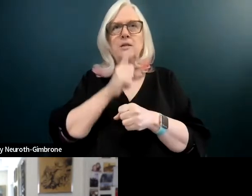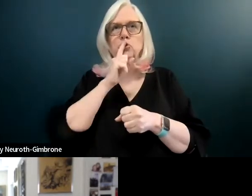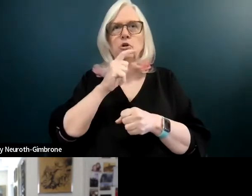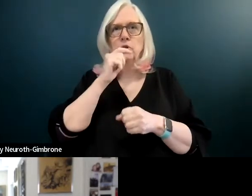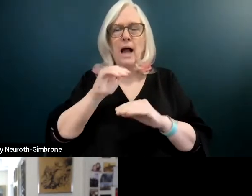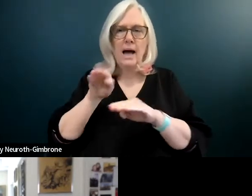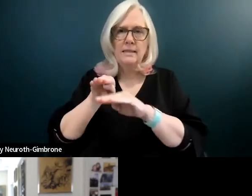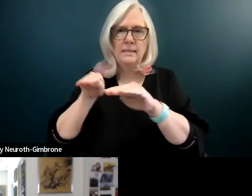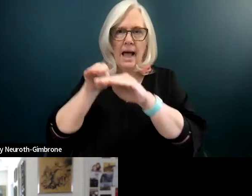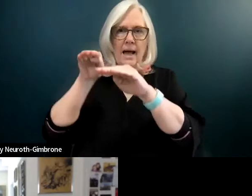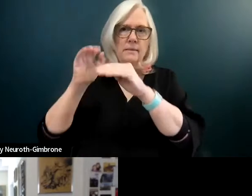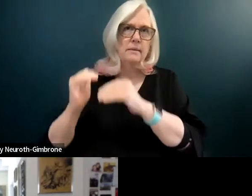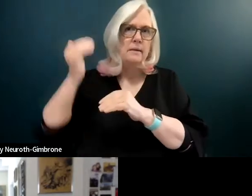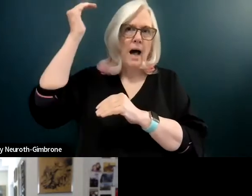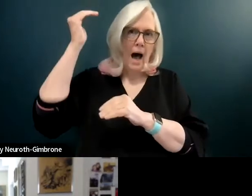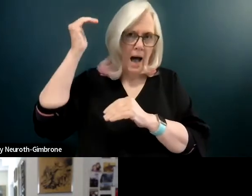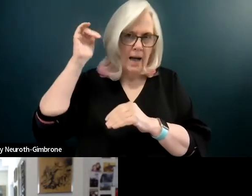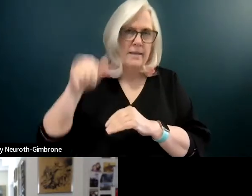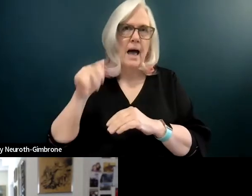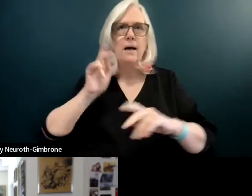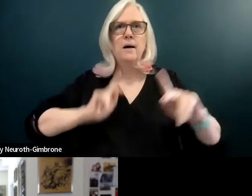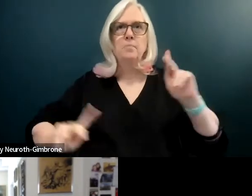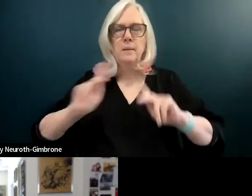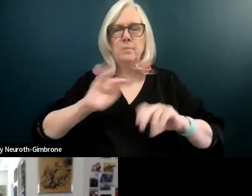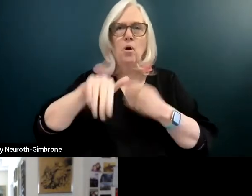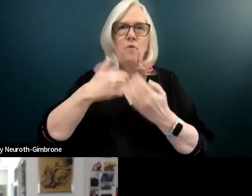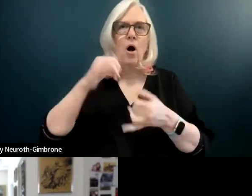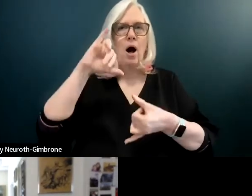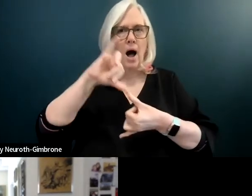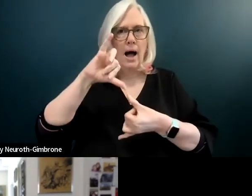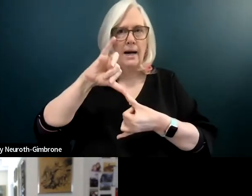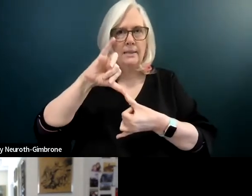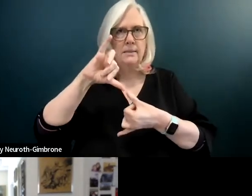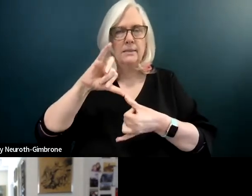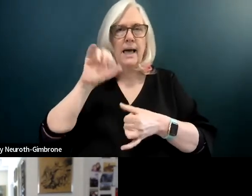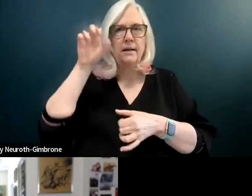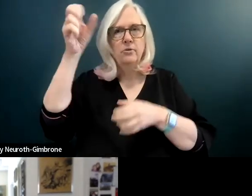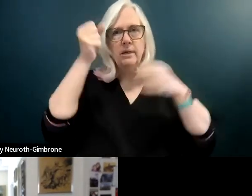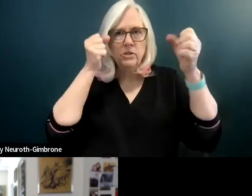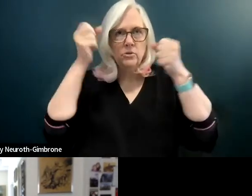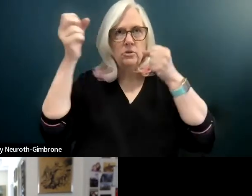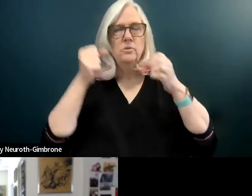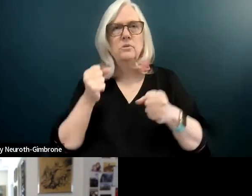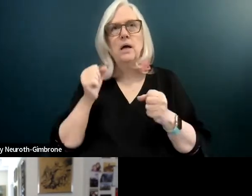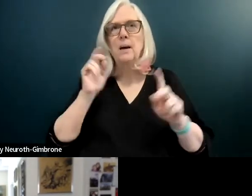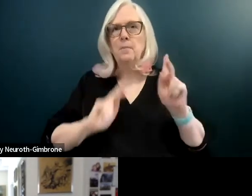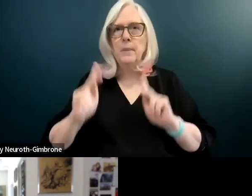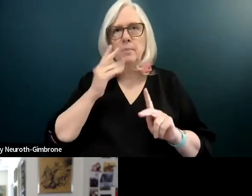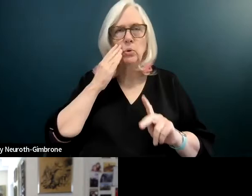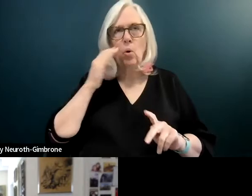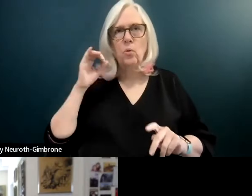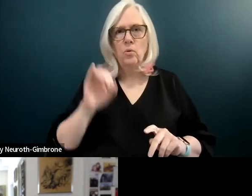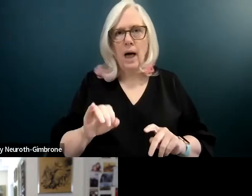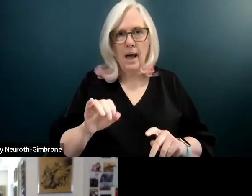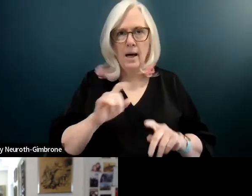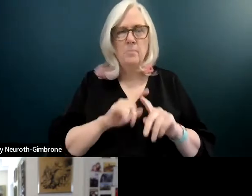that the books are going to be within reach for people of all heights. Those are the little things, and people notice. It seems little, but